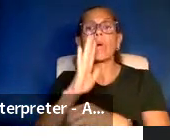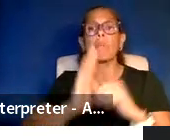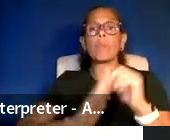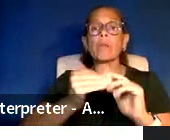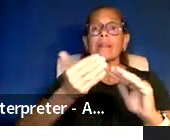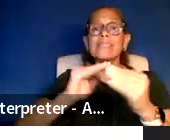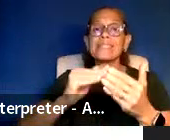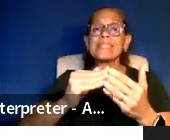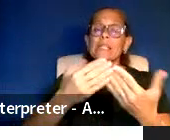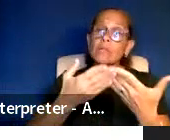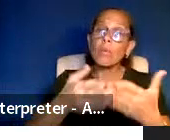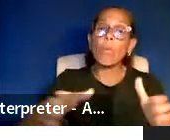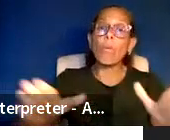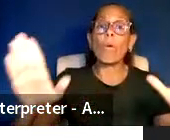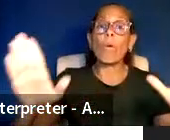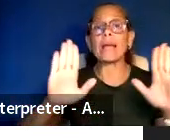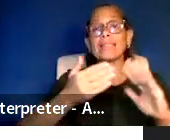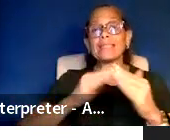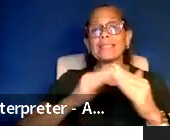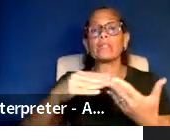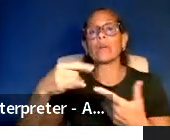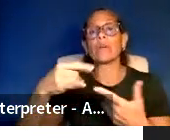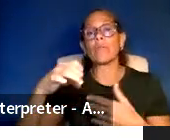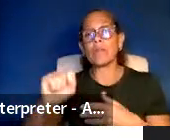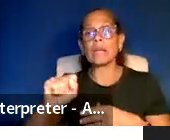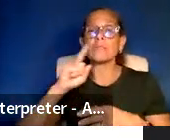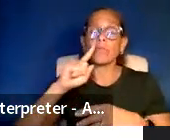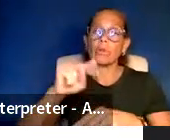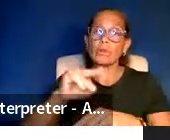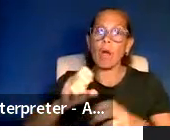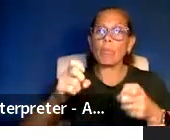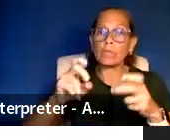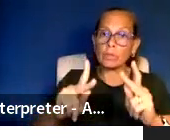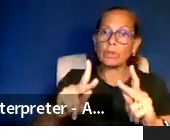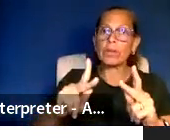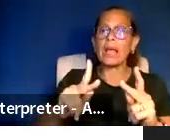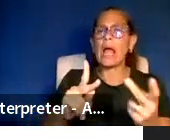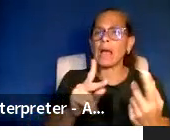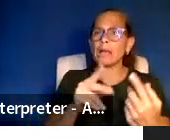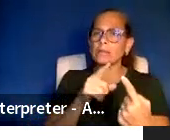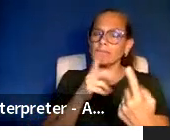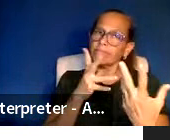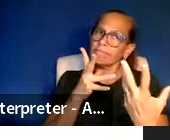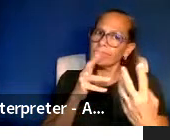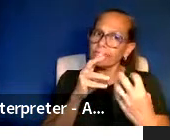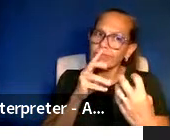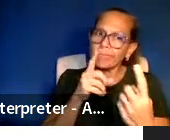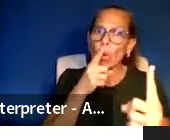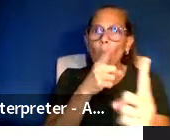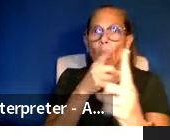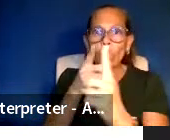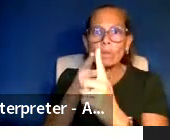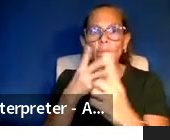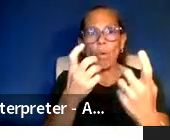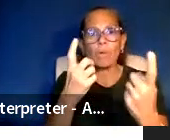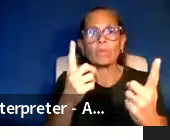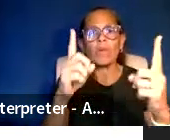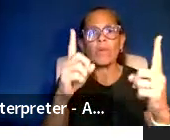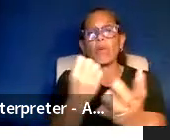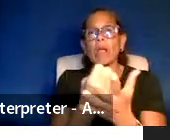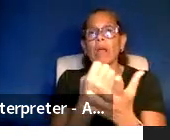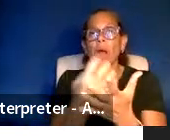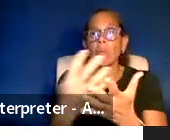initiatives such as City of Yes, zoning for economic opportunity, and tackling goals highlighted in the mayor's blueprint for economic